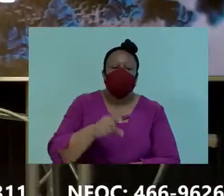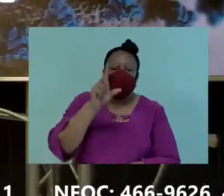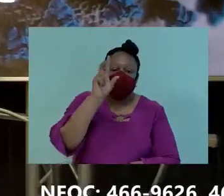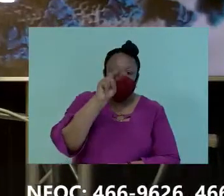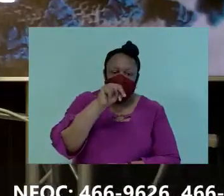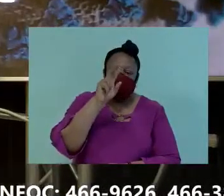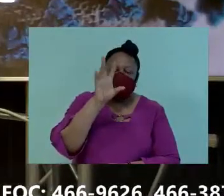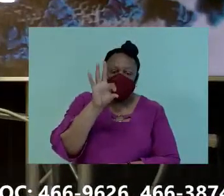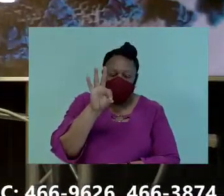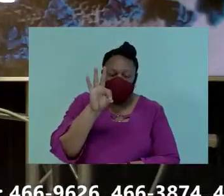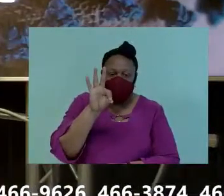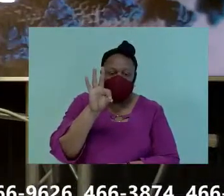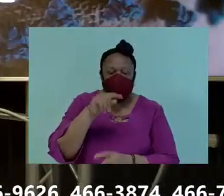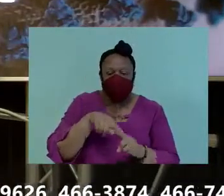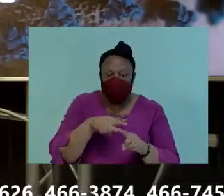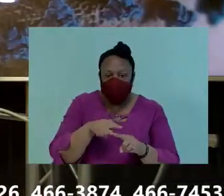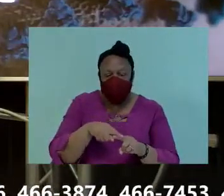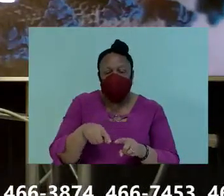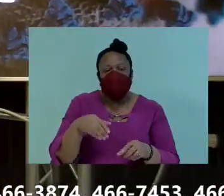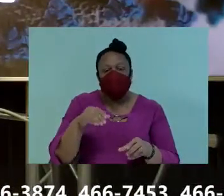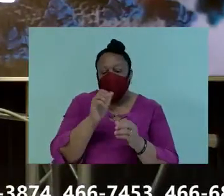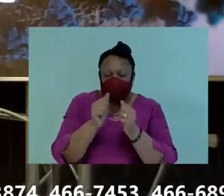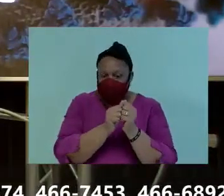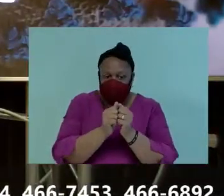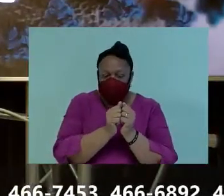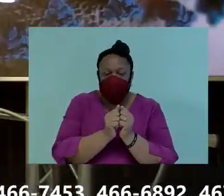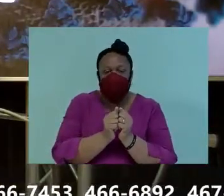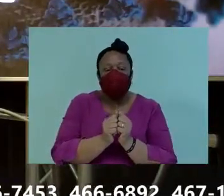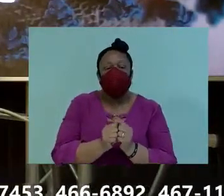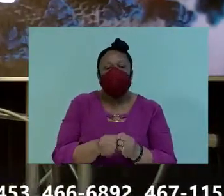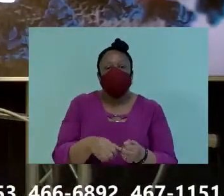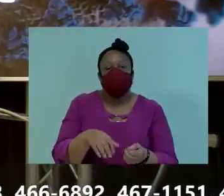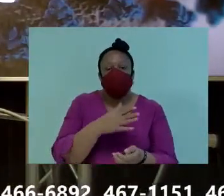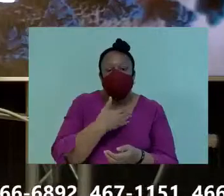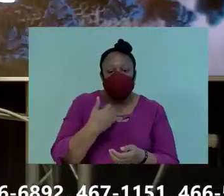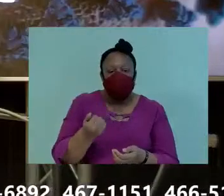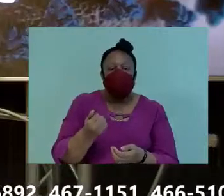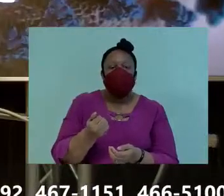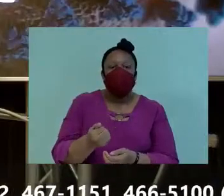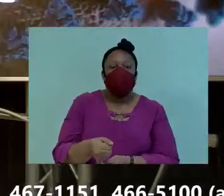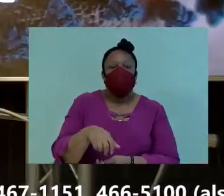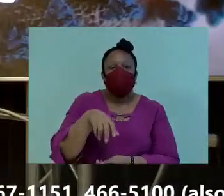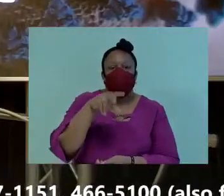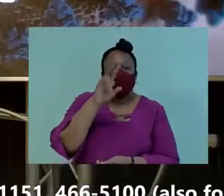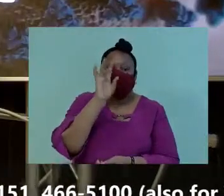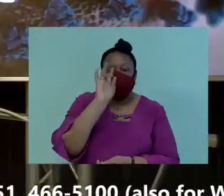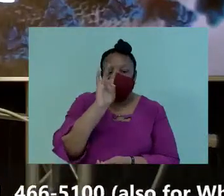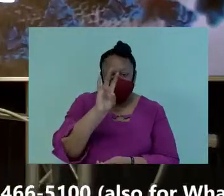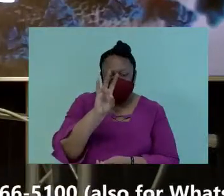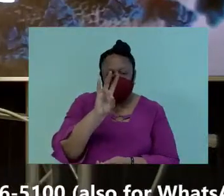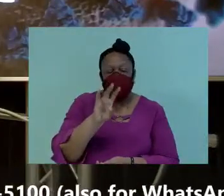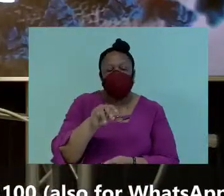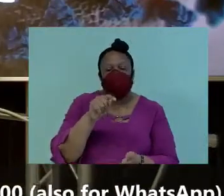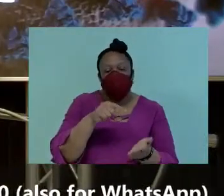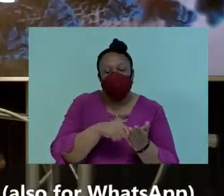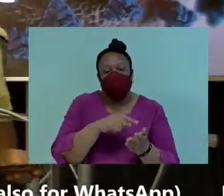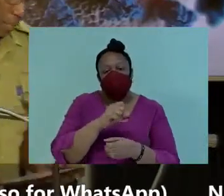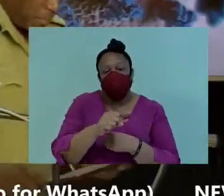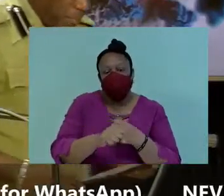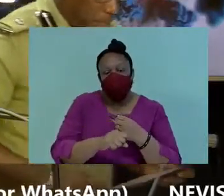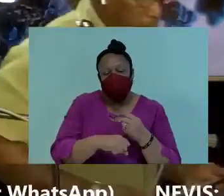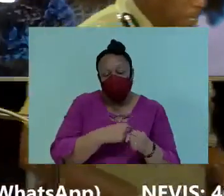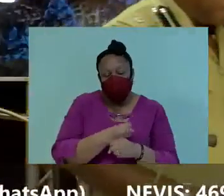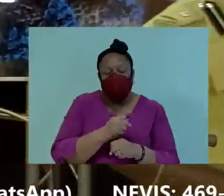29 in 2019 compared to 7 in week 21 of 2020.